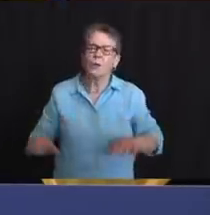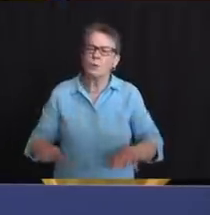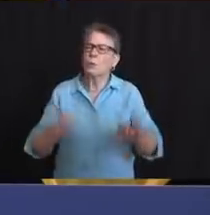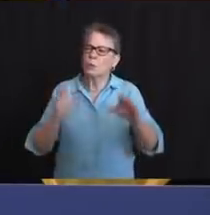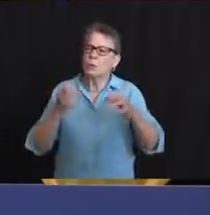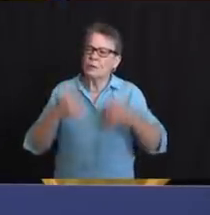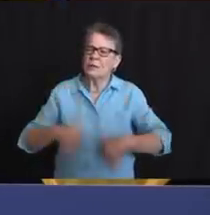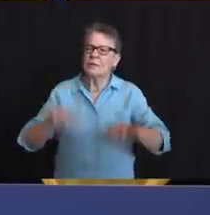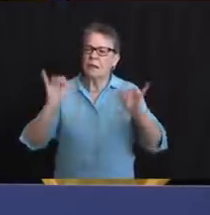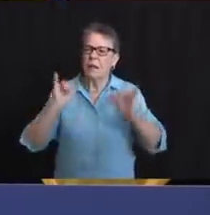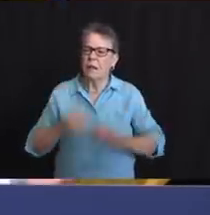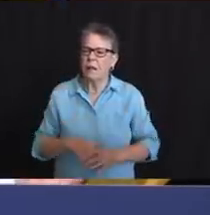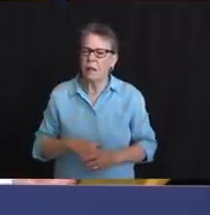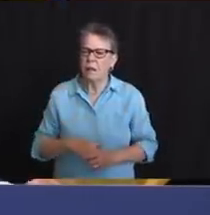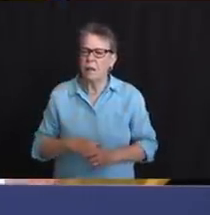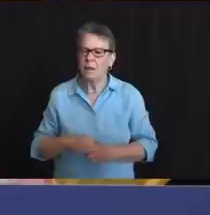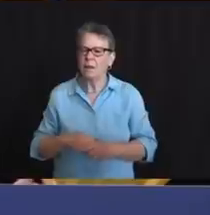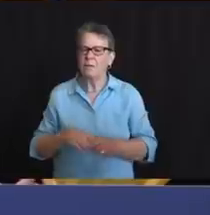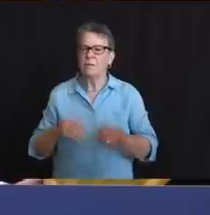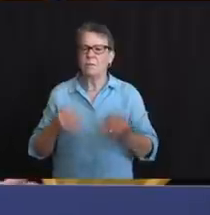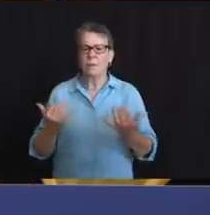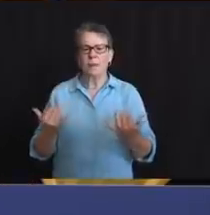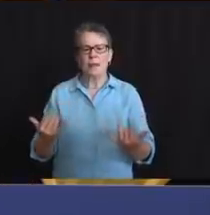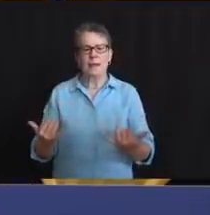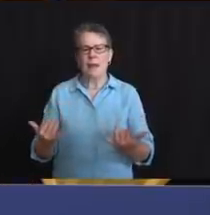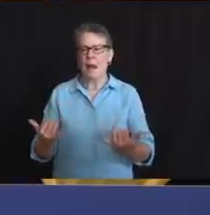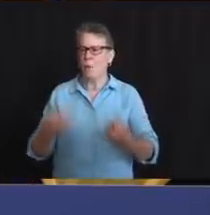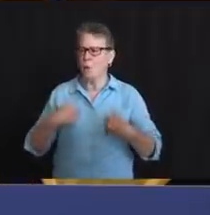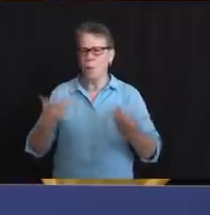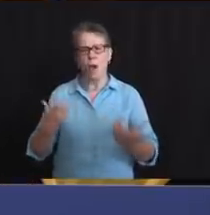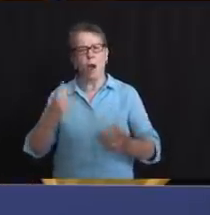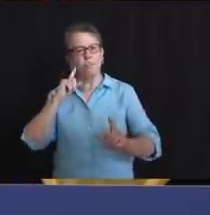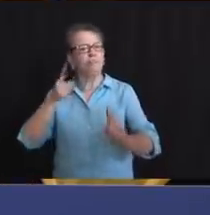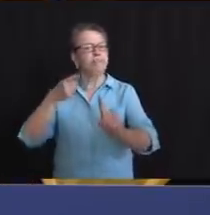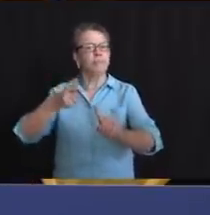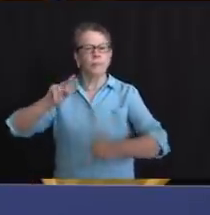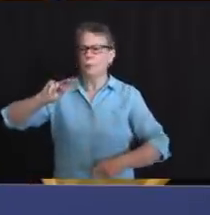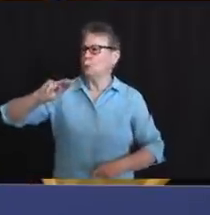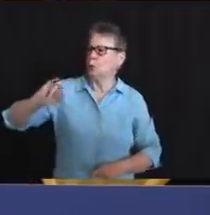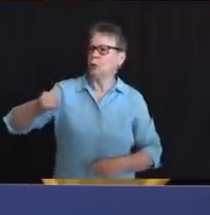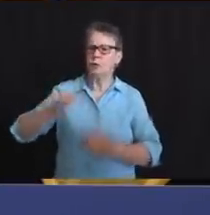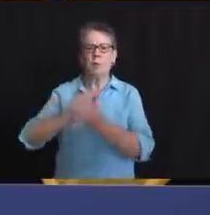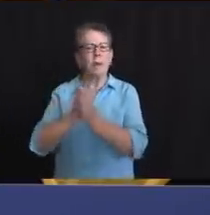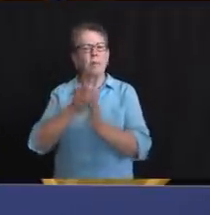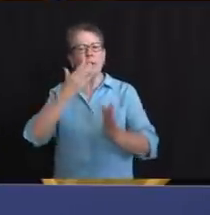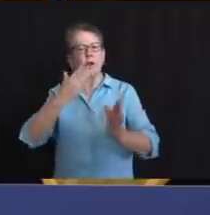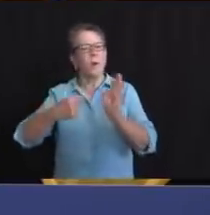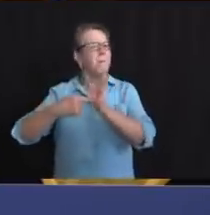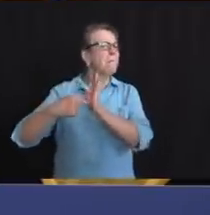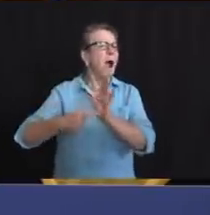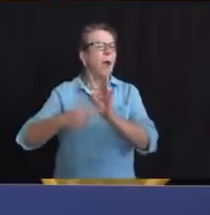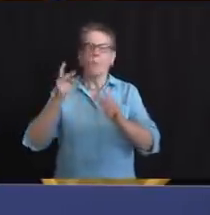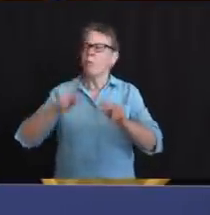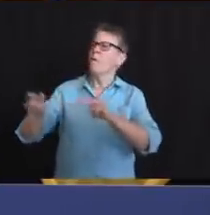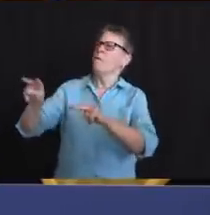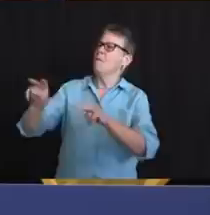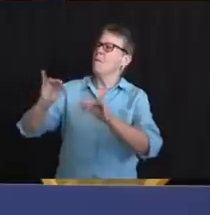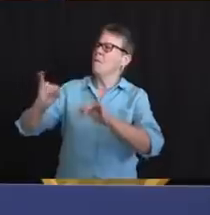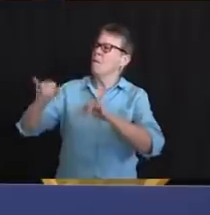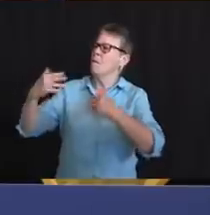can stand out as a model. Again, particularly community law enforcement engagement and relations